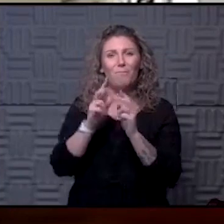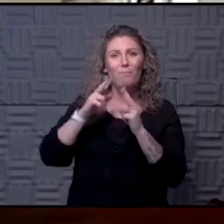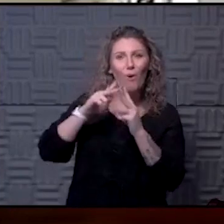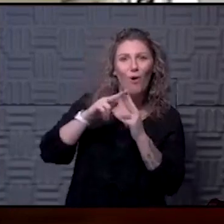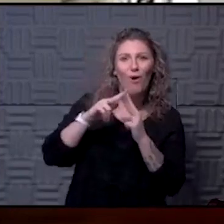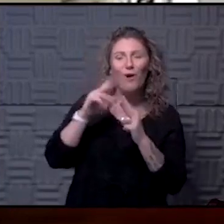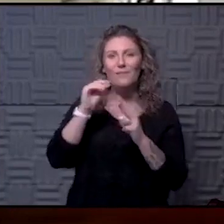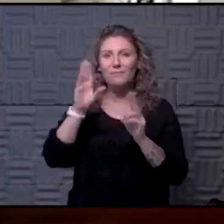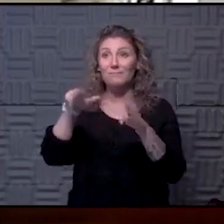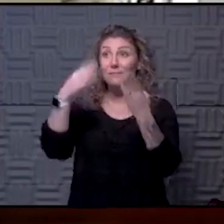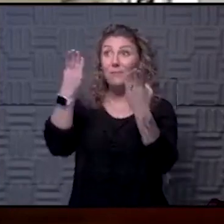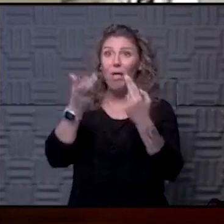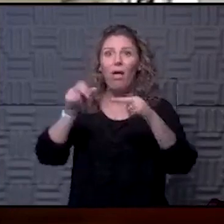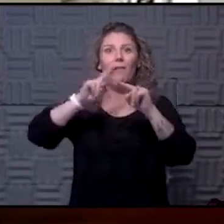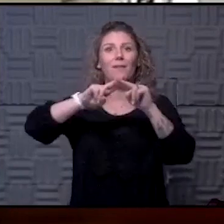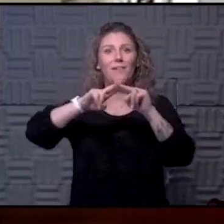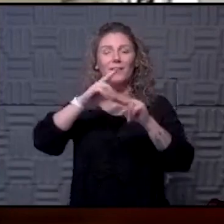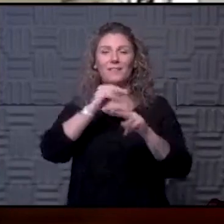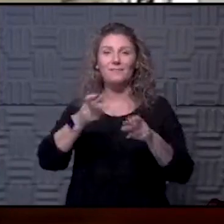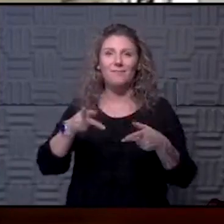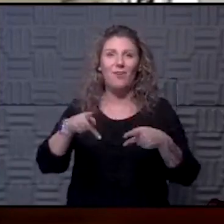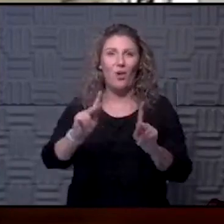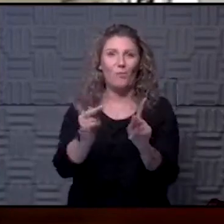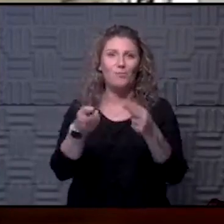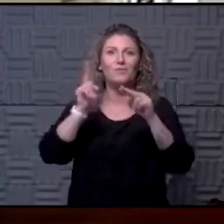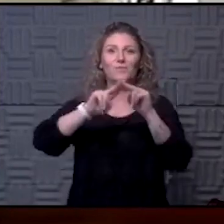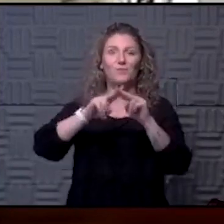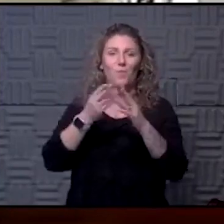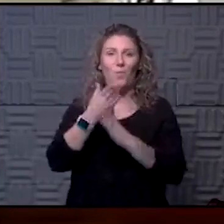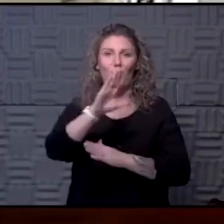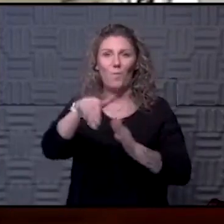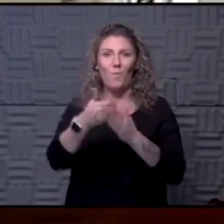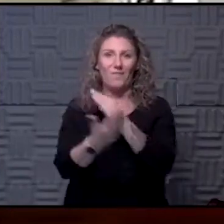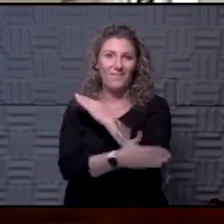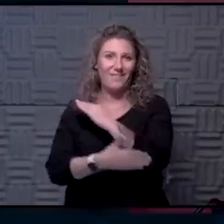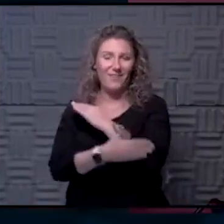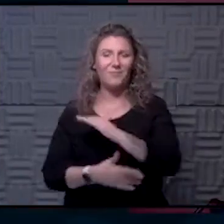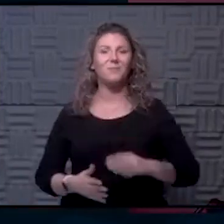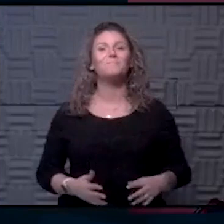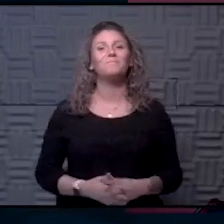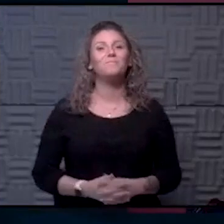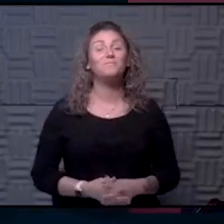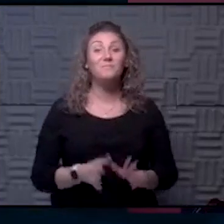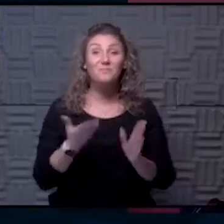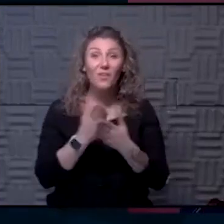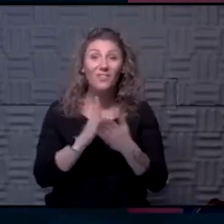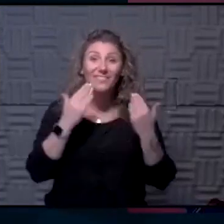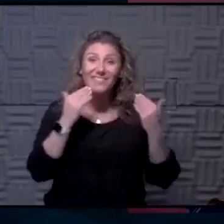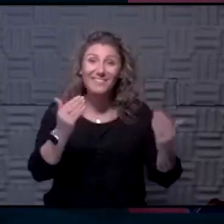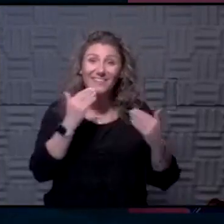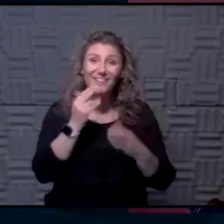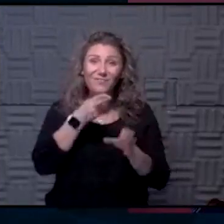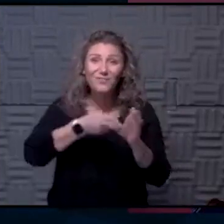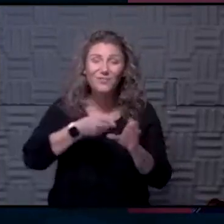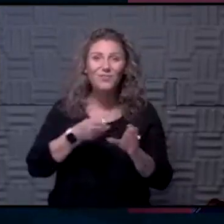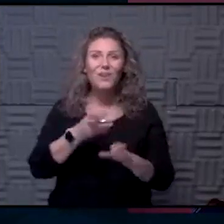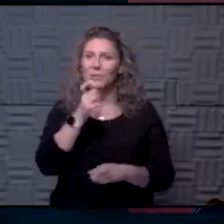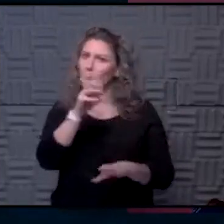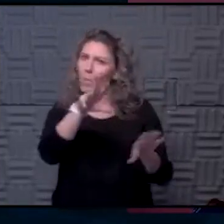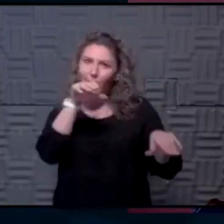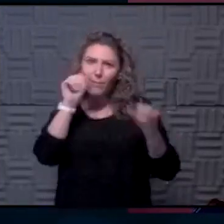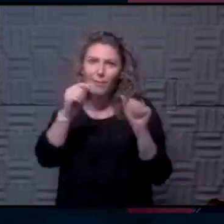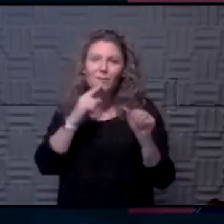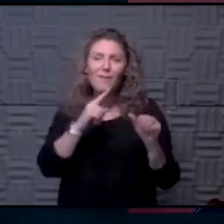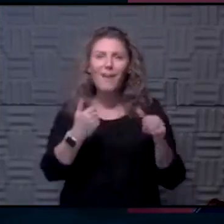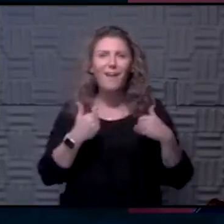supply increases and opportunities increase throughout our county. All right, Bridgette, thank you for being with us, and don't go anywhere because